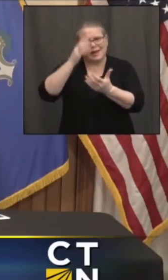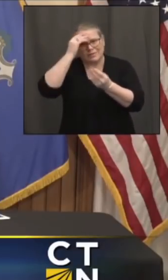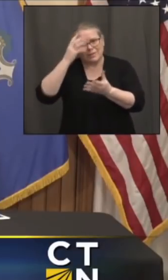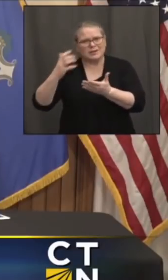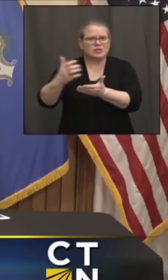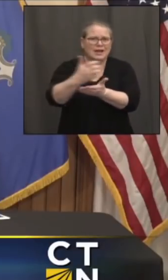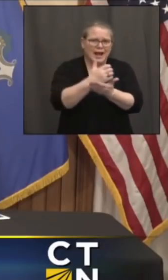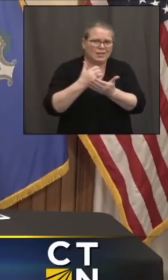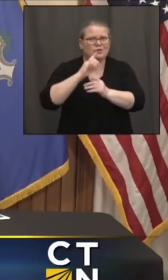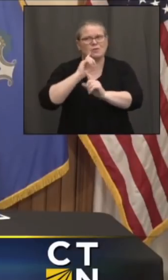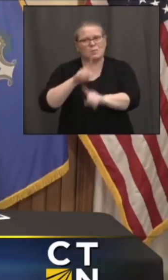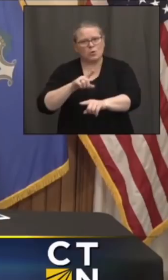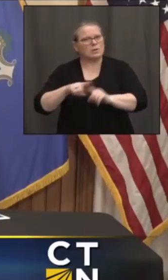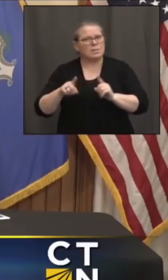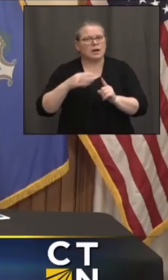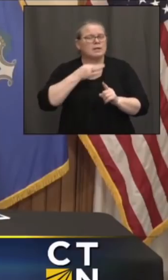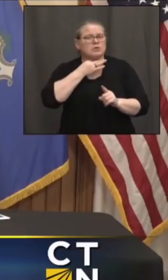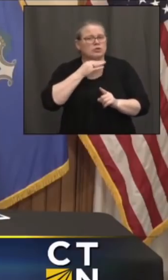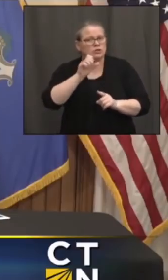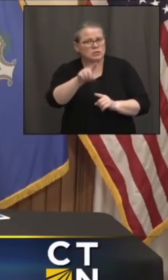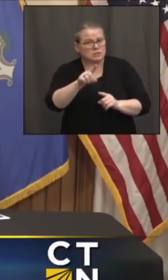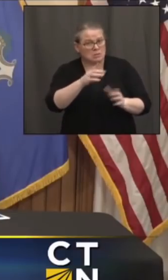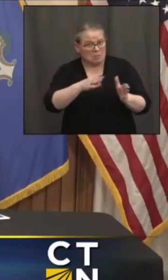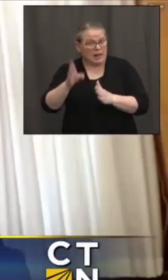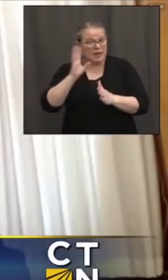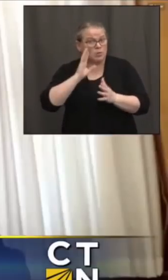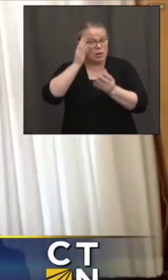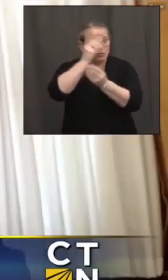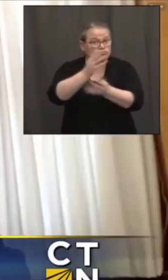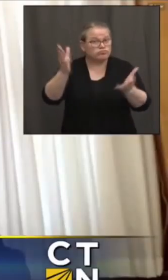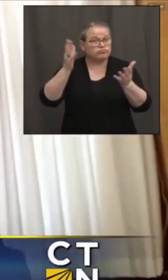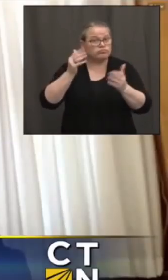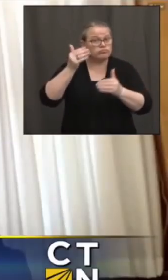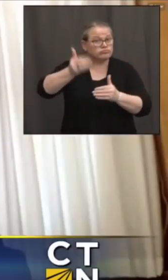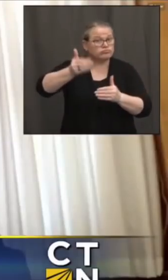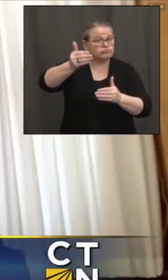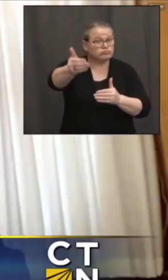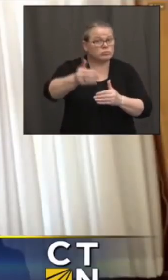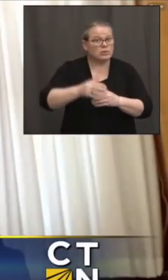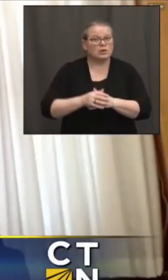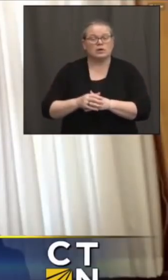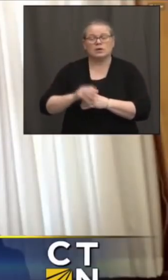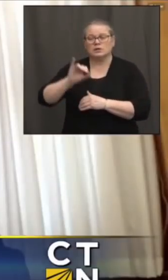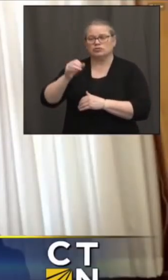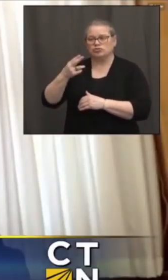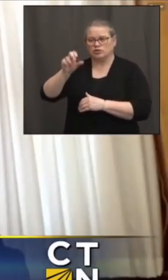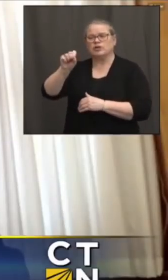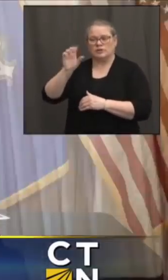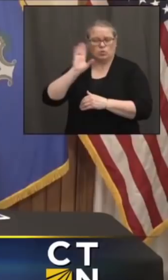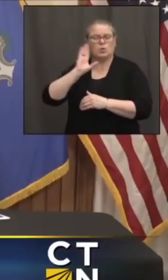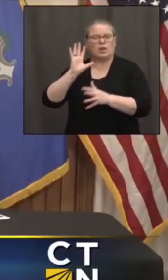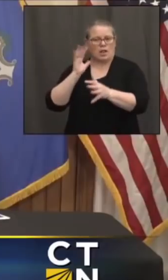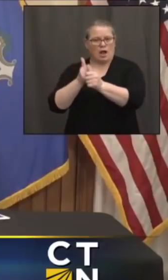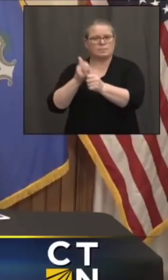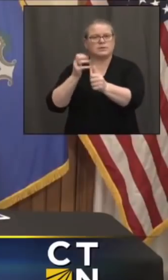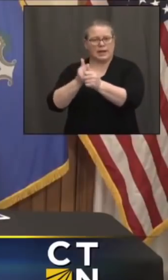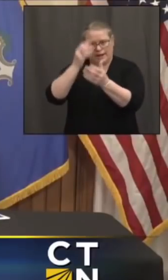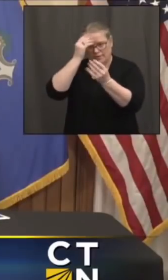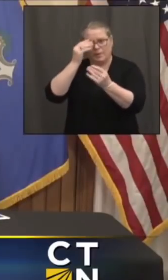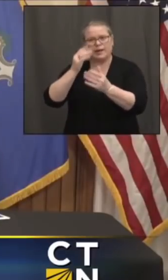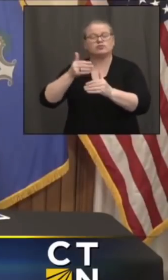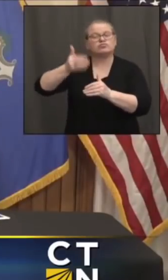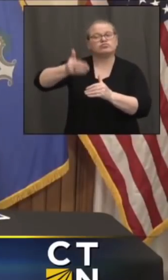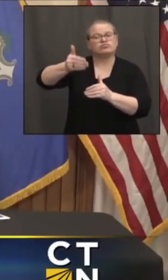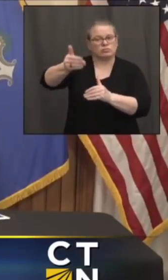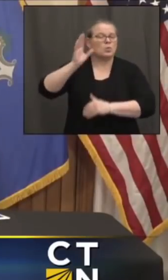but. Yes, we will provide updates from time to time. Absolutely. All